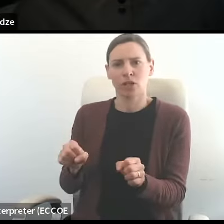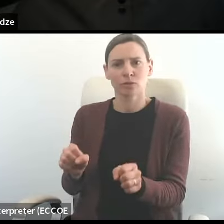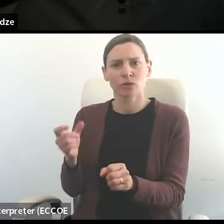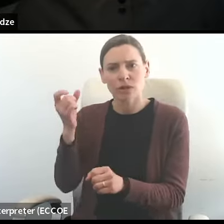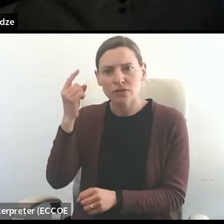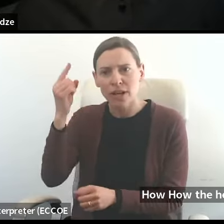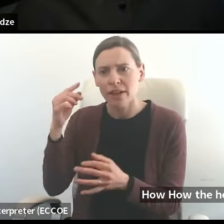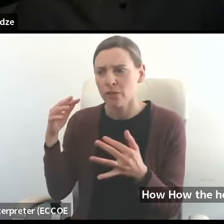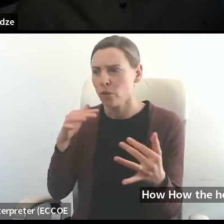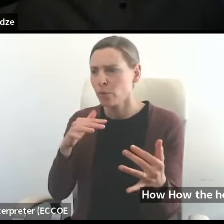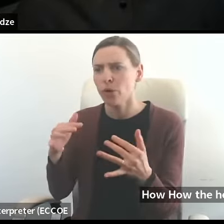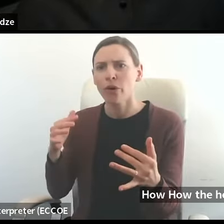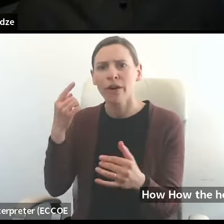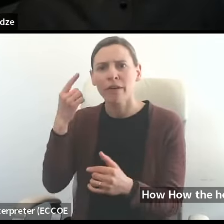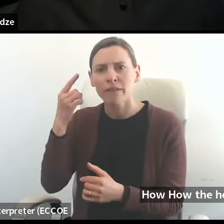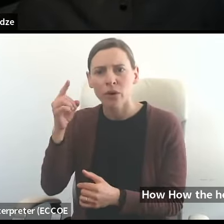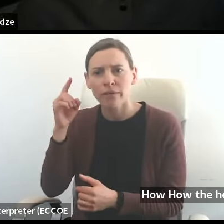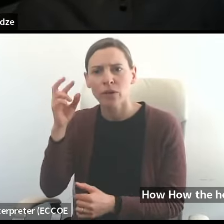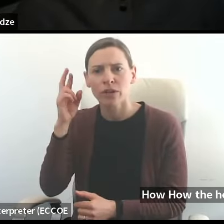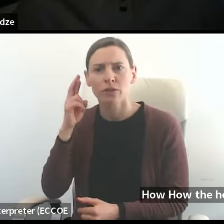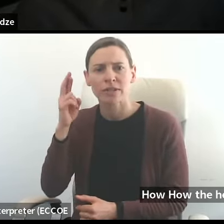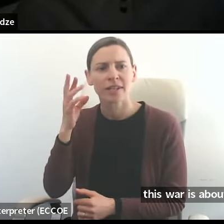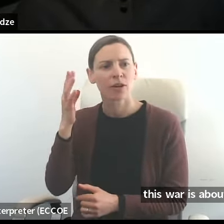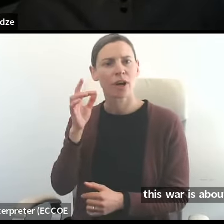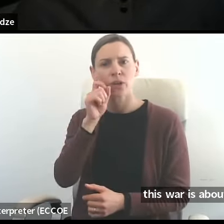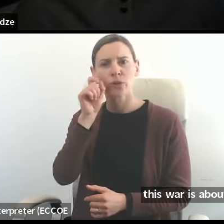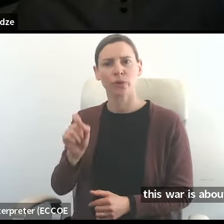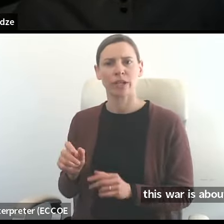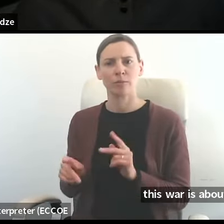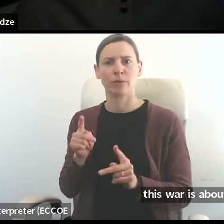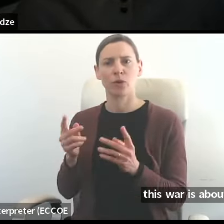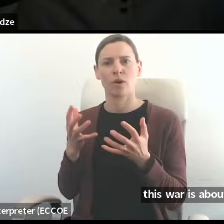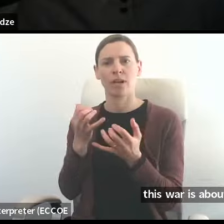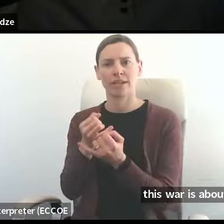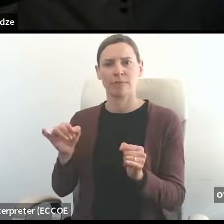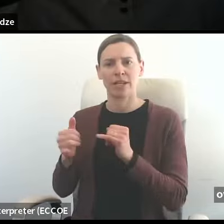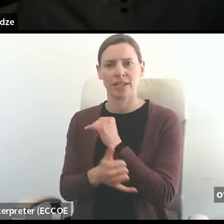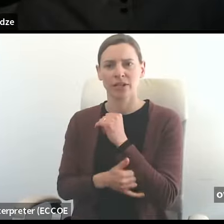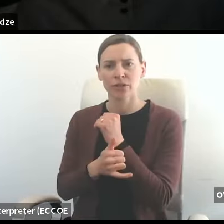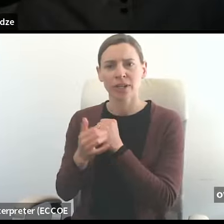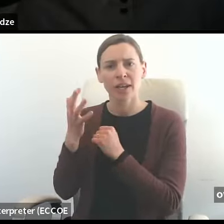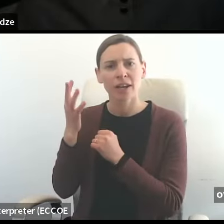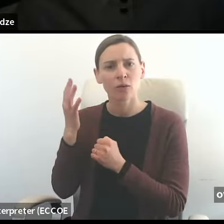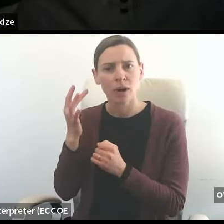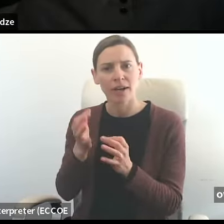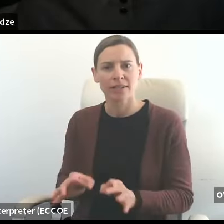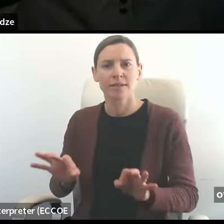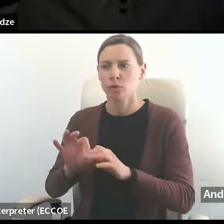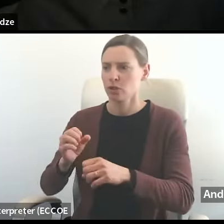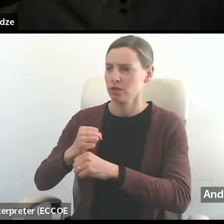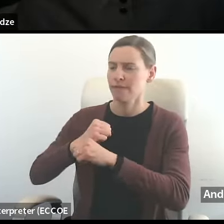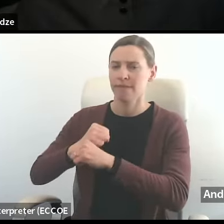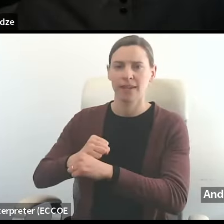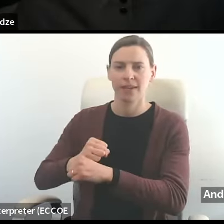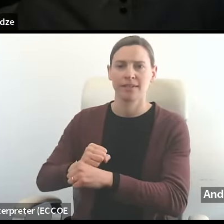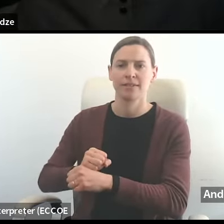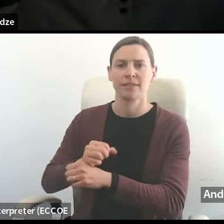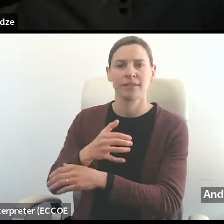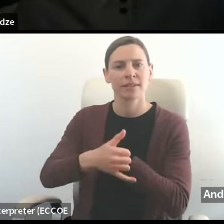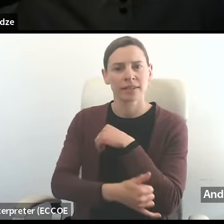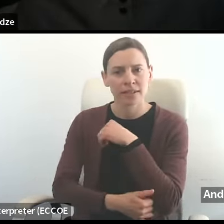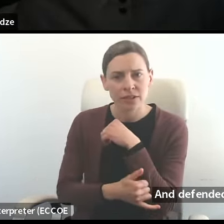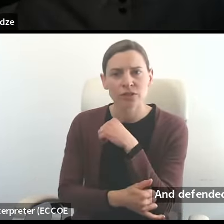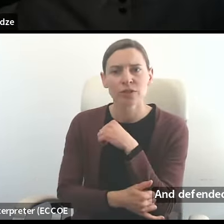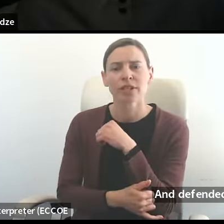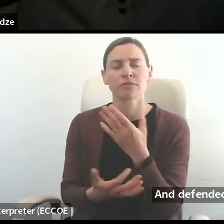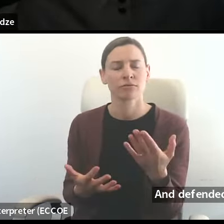why Ukrainians want to have their own independent country and defend it because they had it, right? So that's